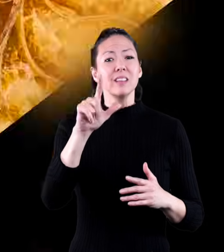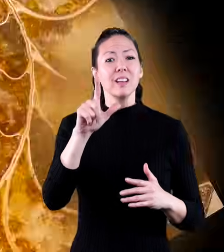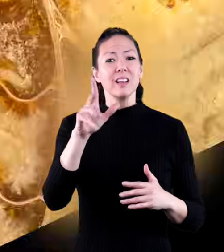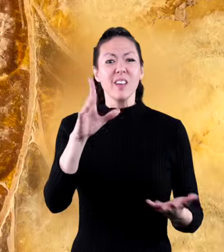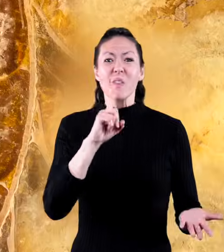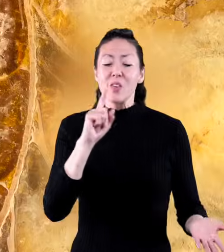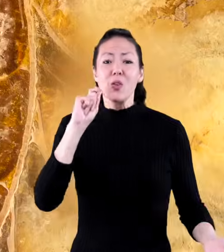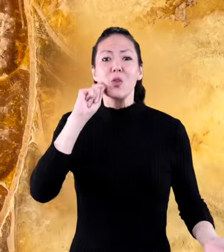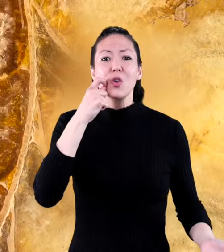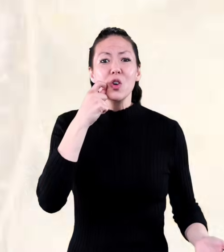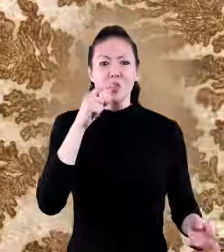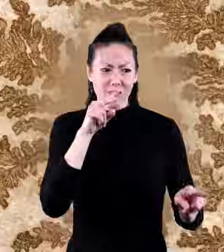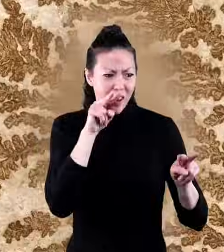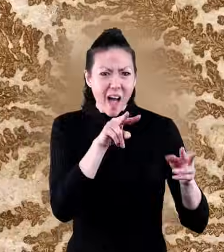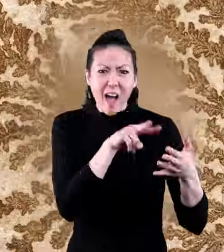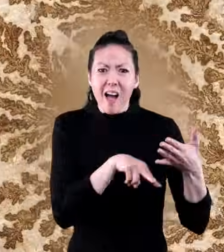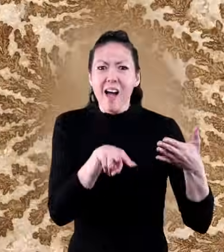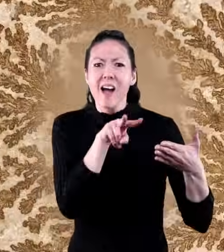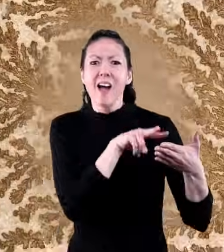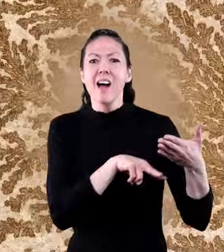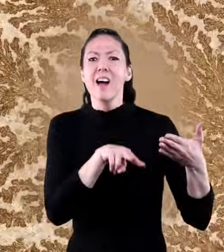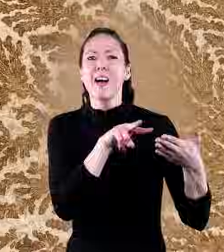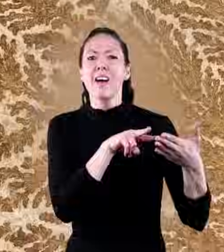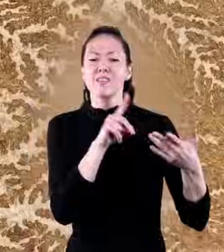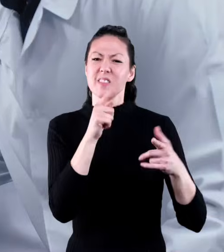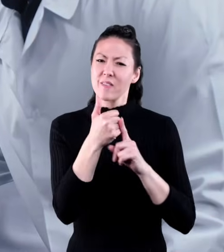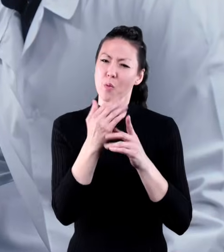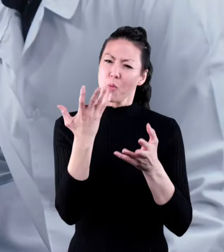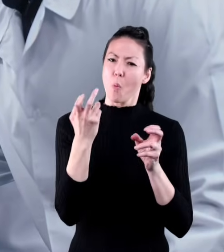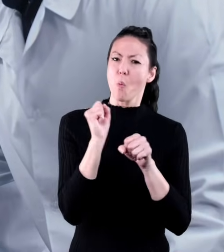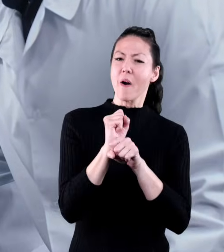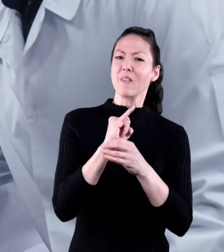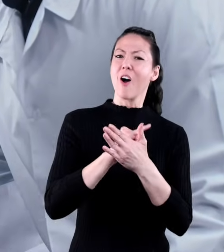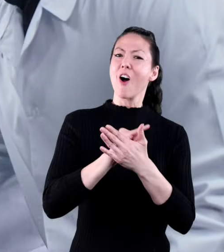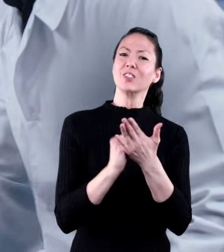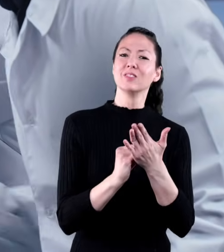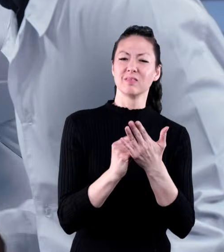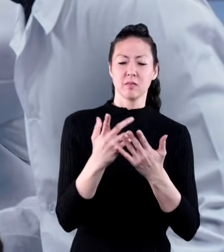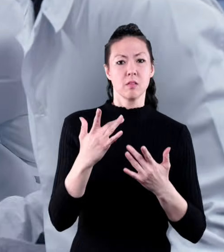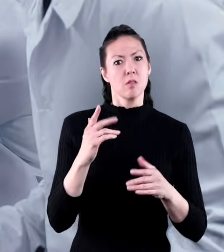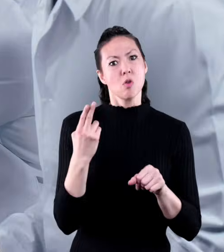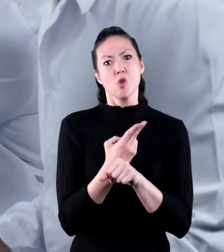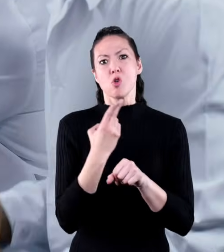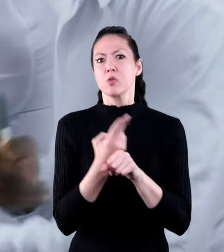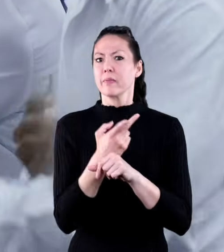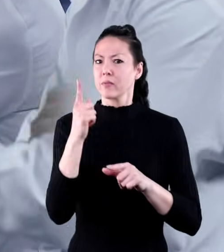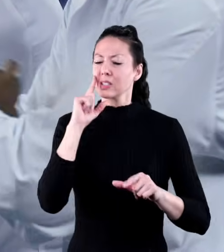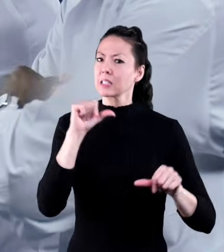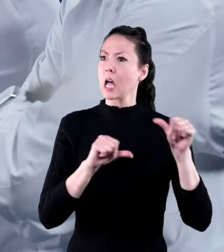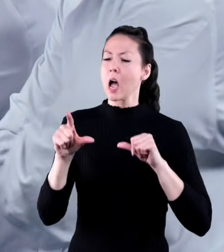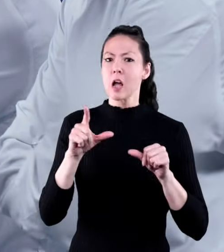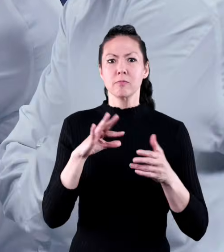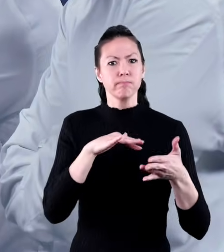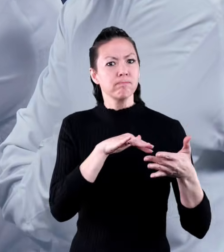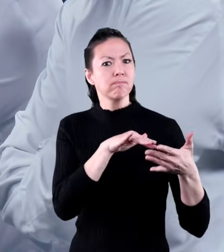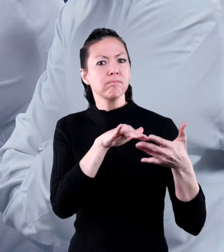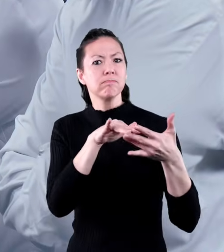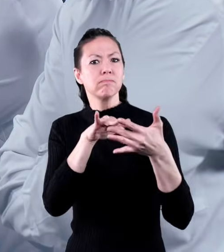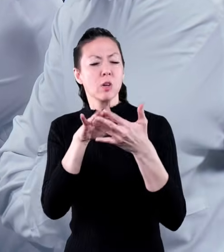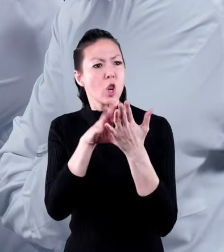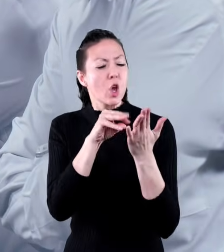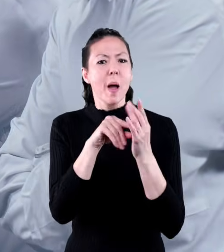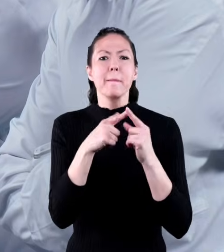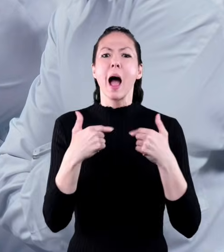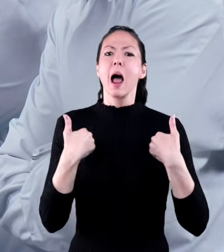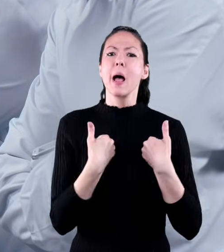they're really cool to look at, almost like works of art. But they're also very useful to scientists, who use them